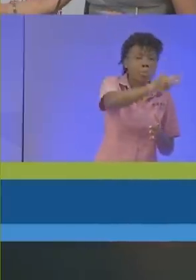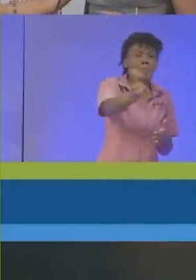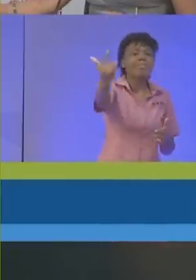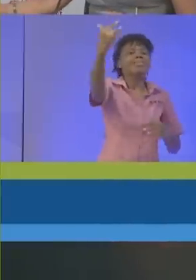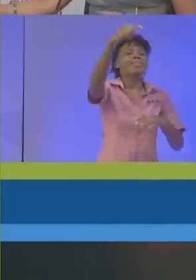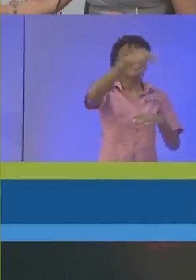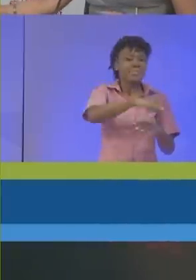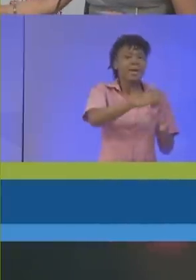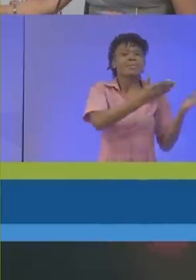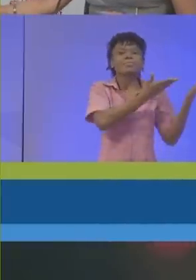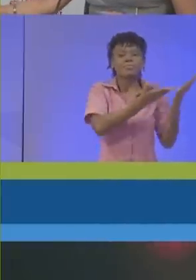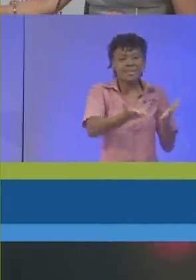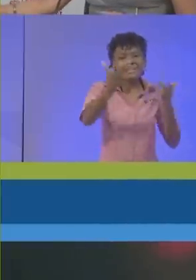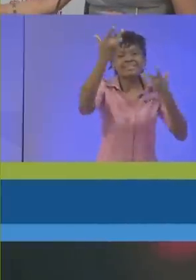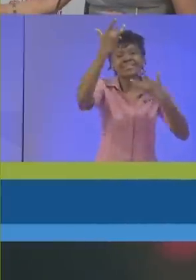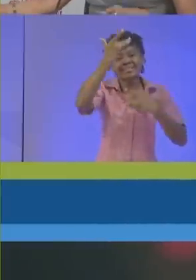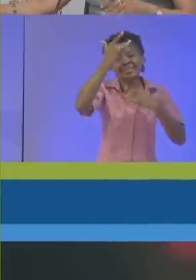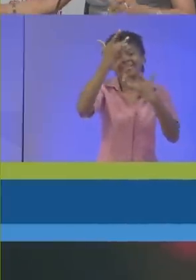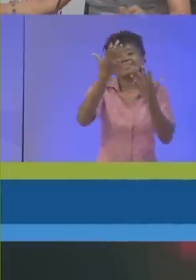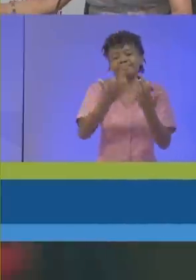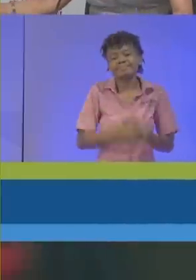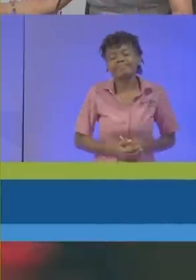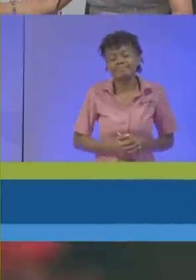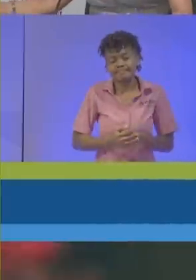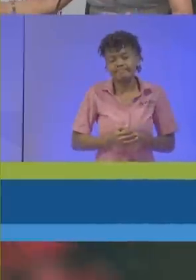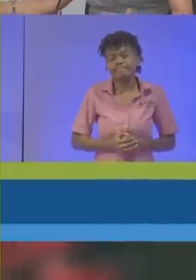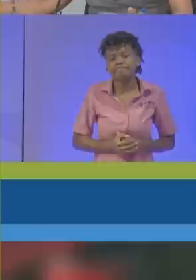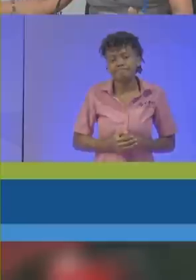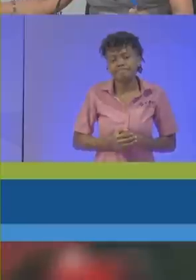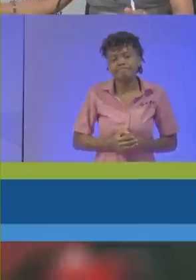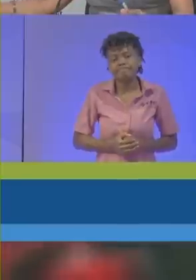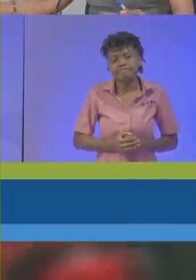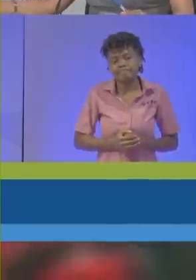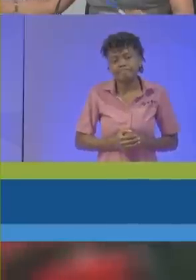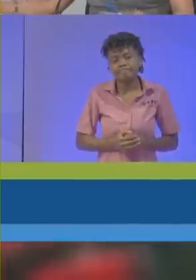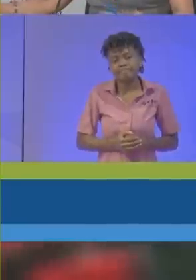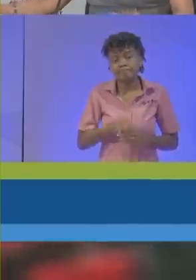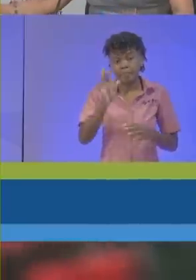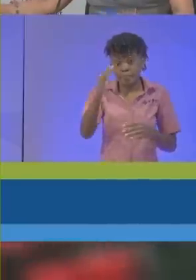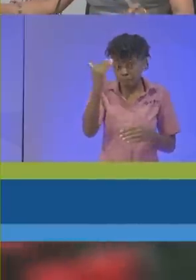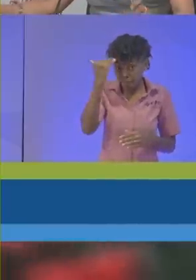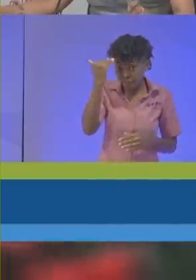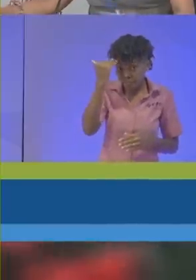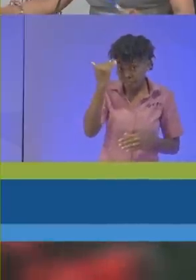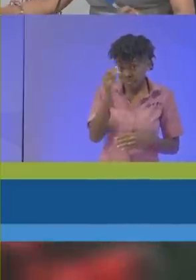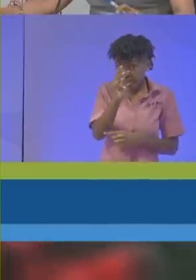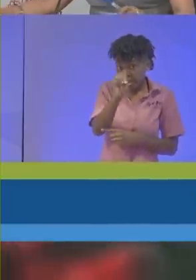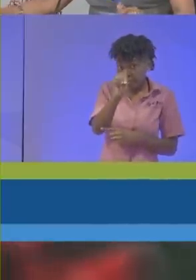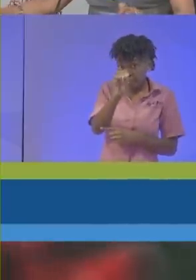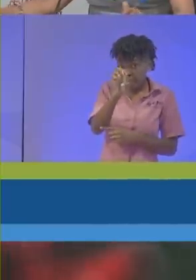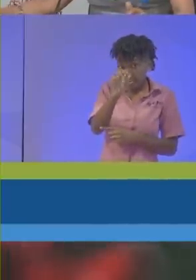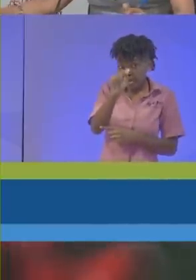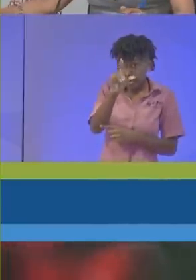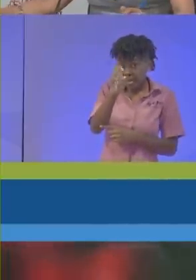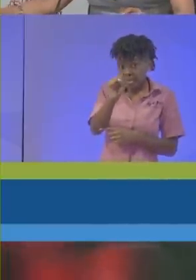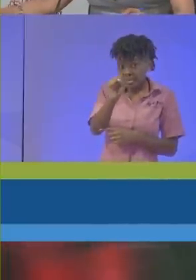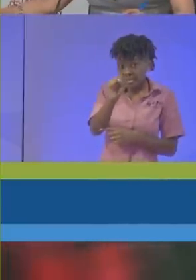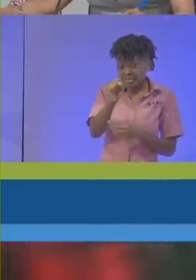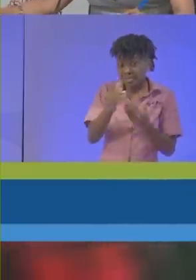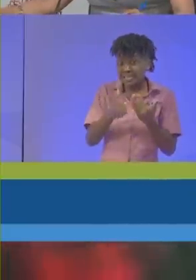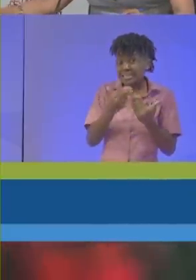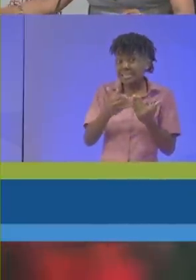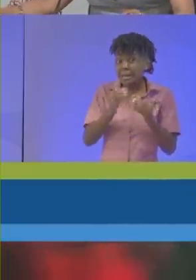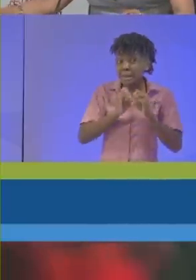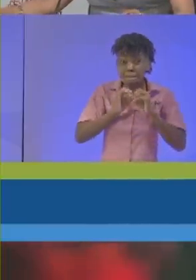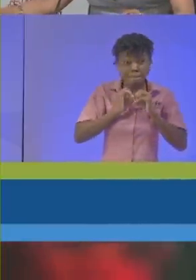So let's talk a little about measles. We know that measles is highly infectious. How? Because one person can infect up